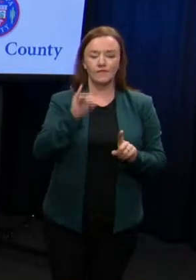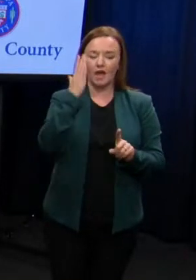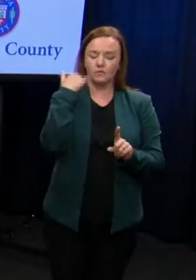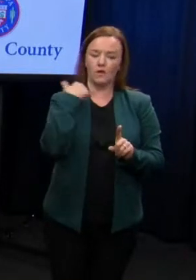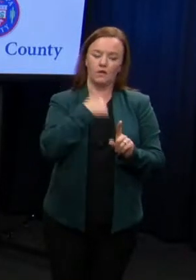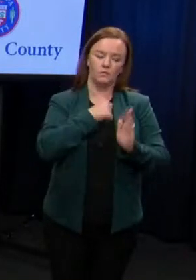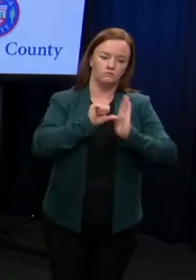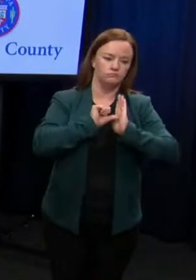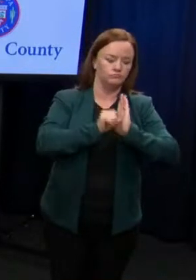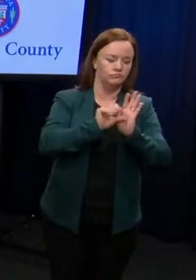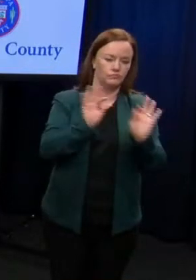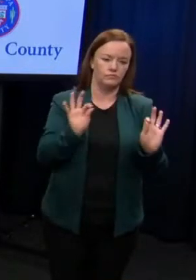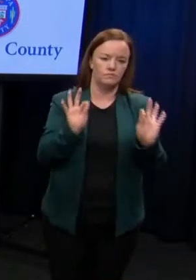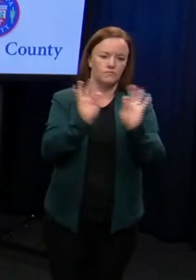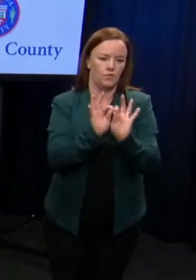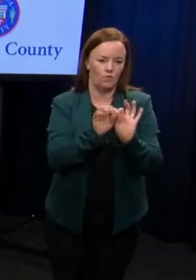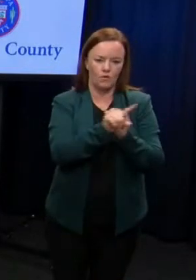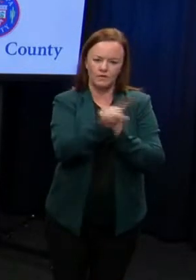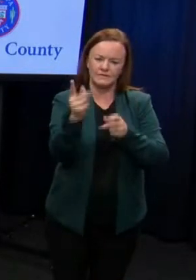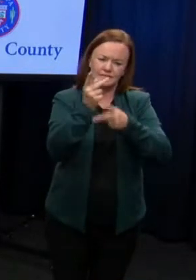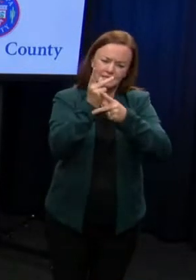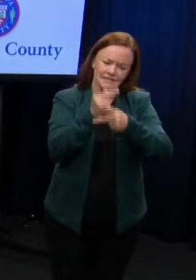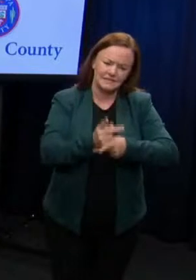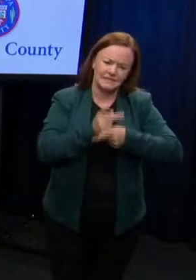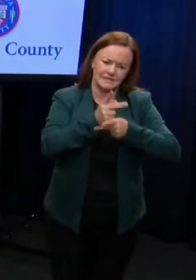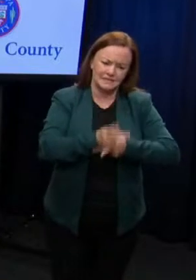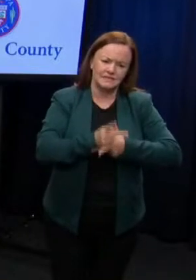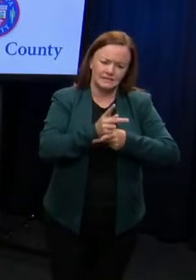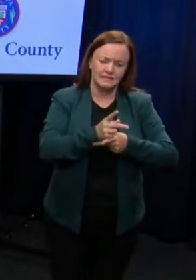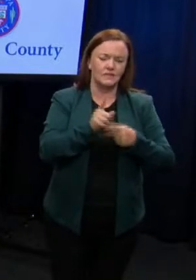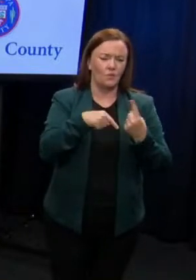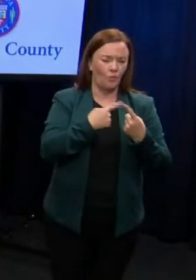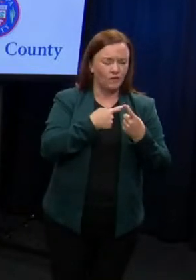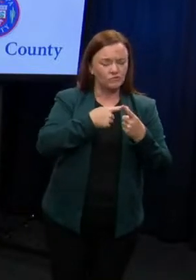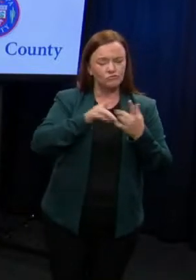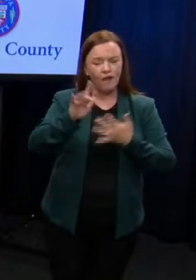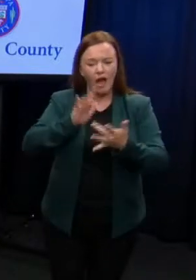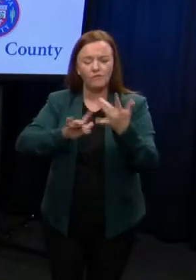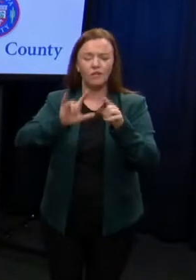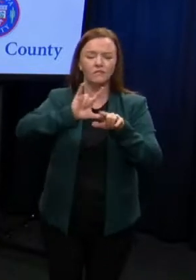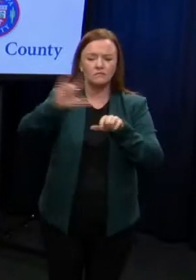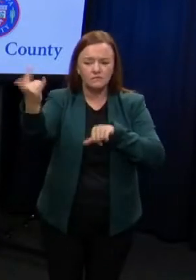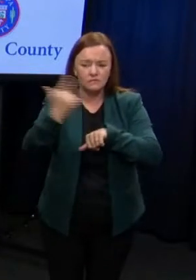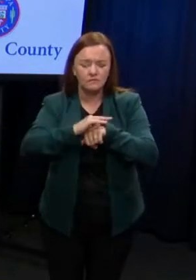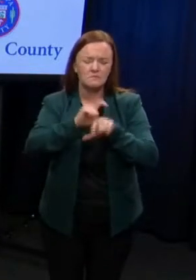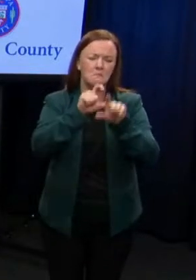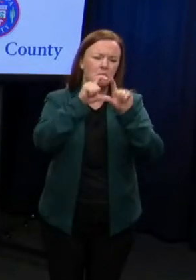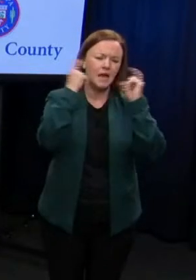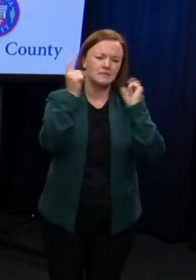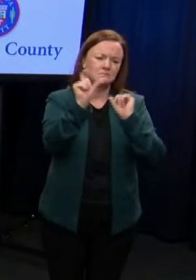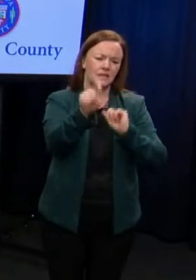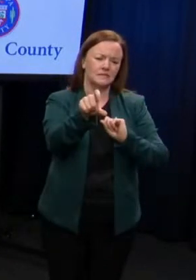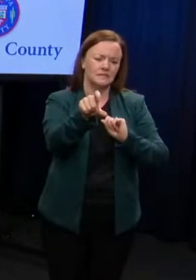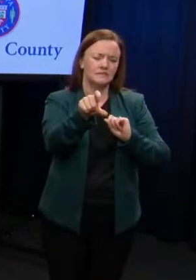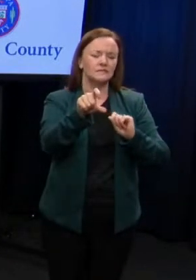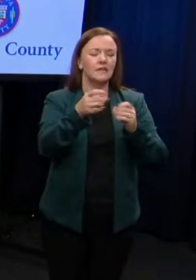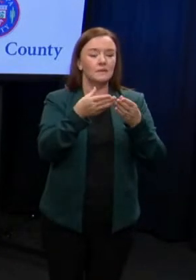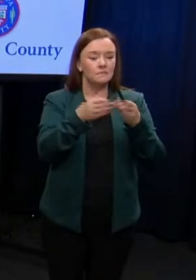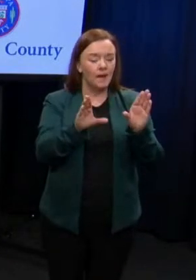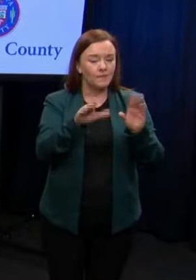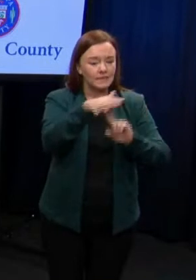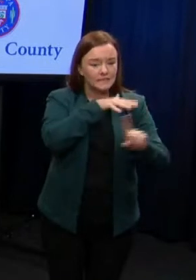so important for people to be really careful when they're traveling, wear those masks in public settings, in